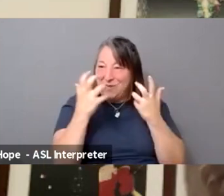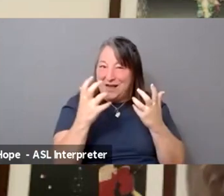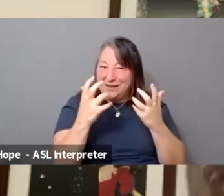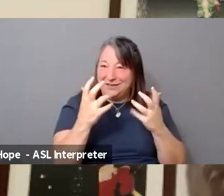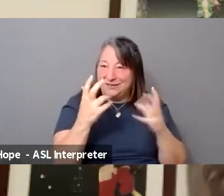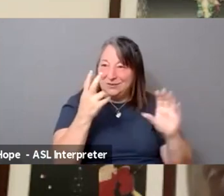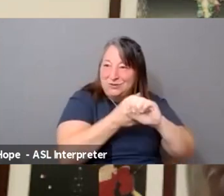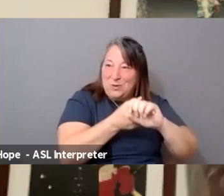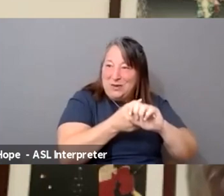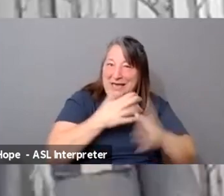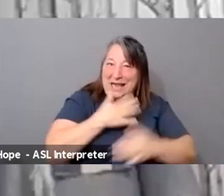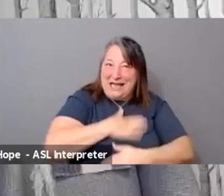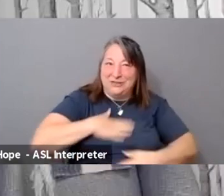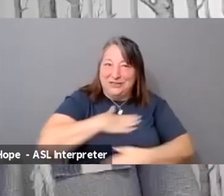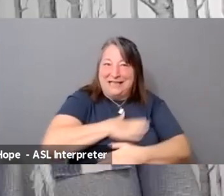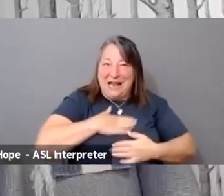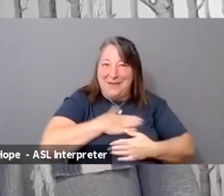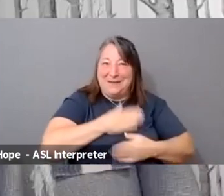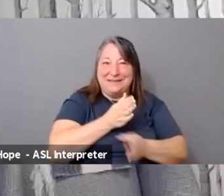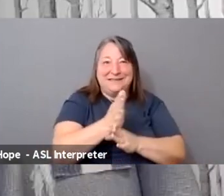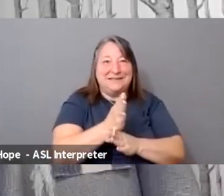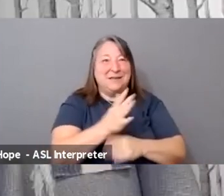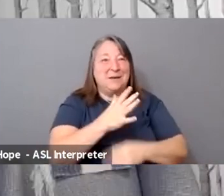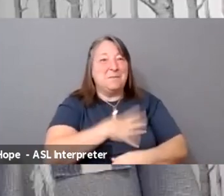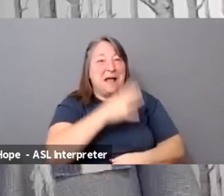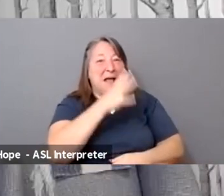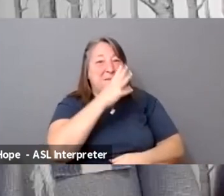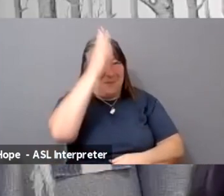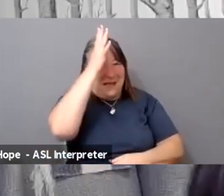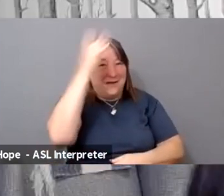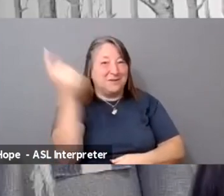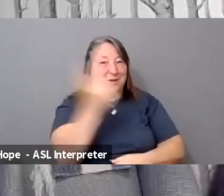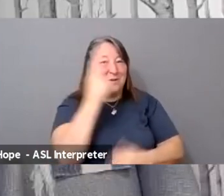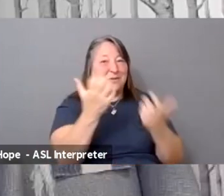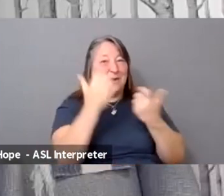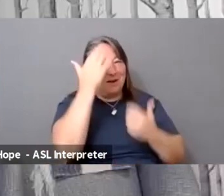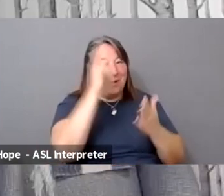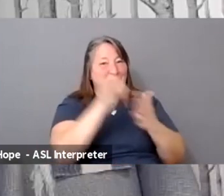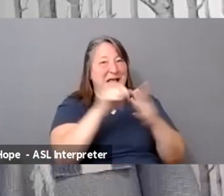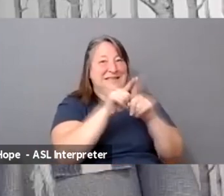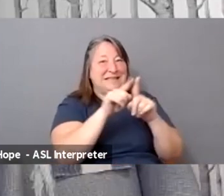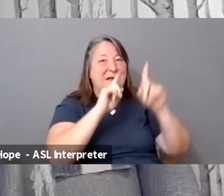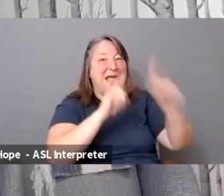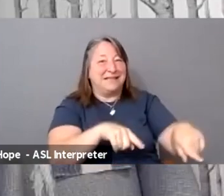entertainment? You know, my parents always want to know that answer too.